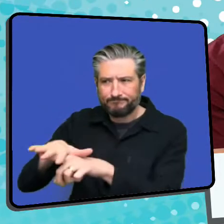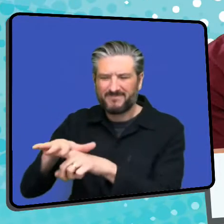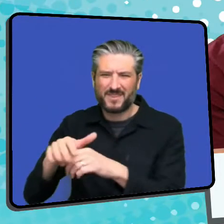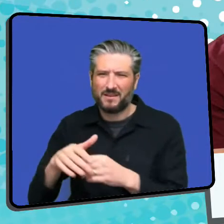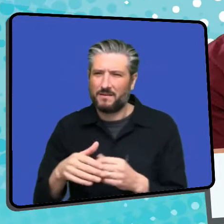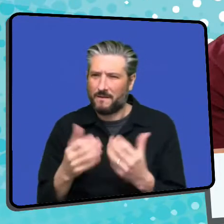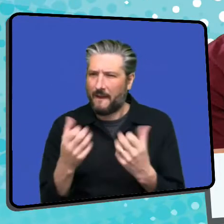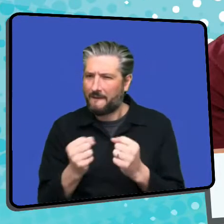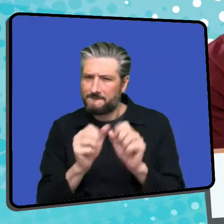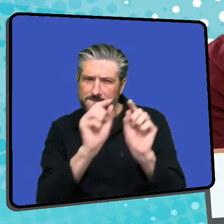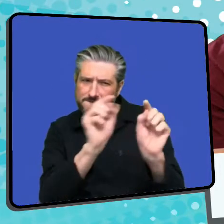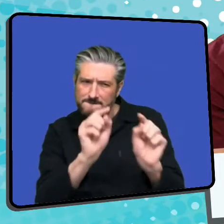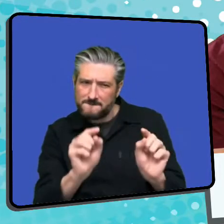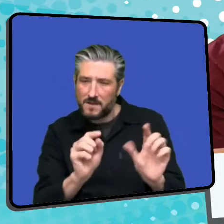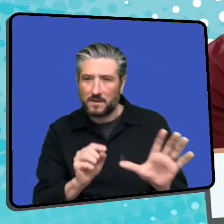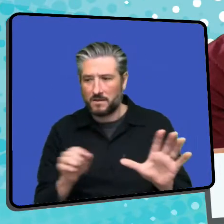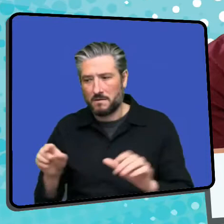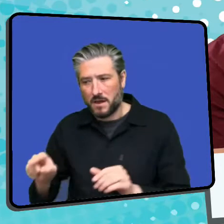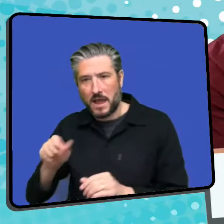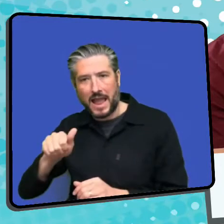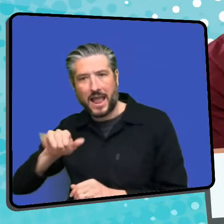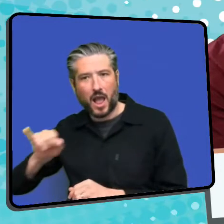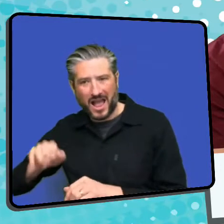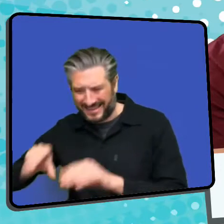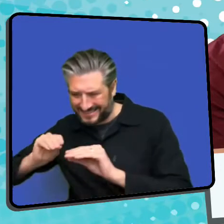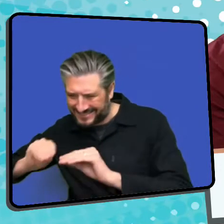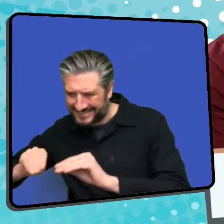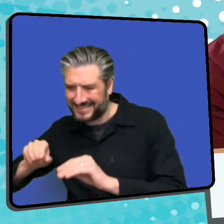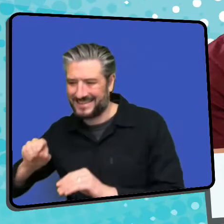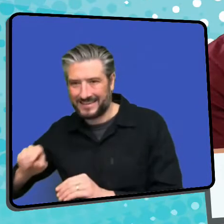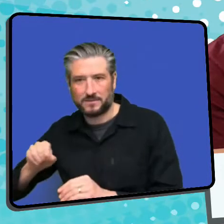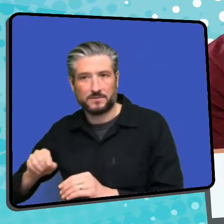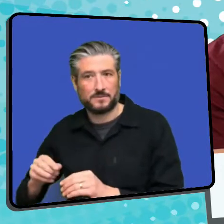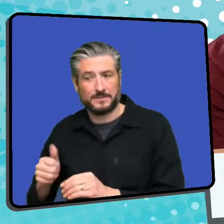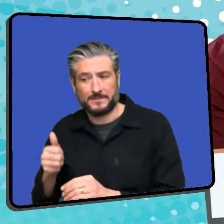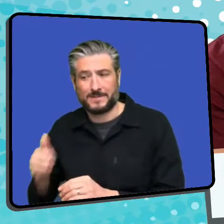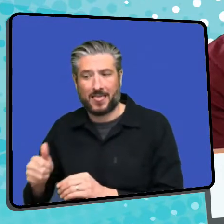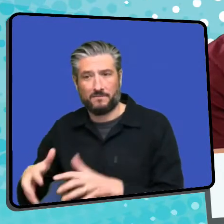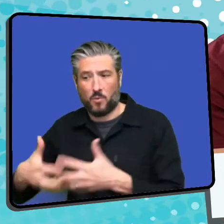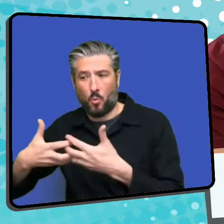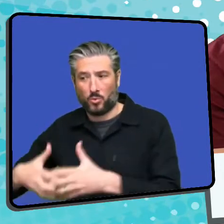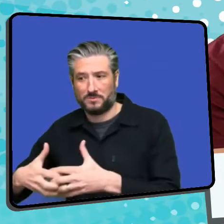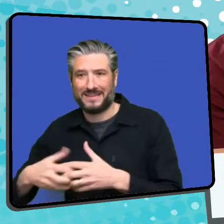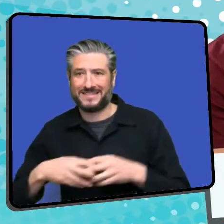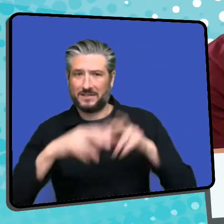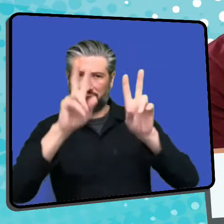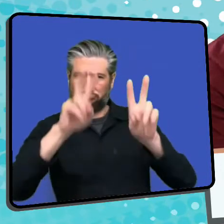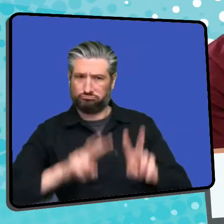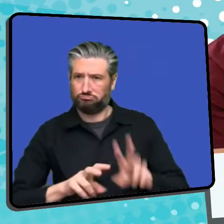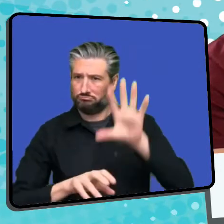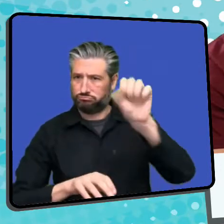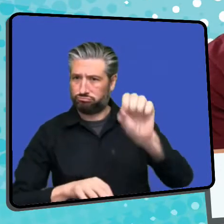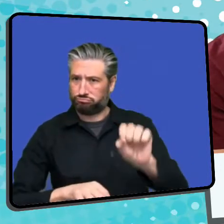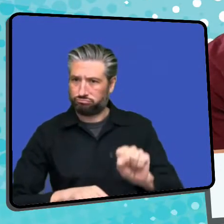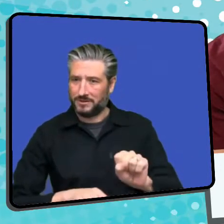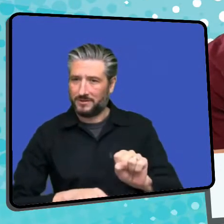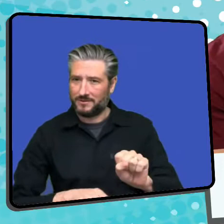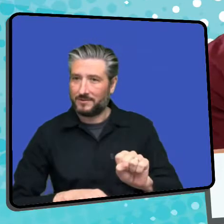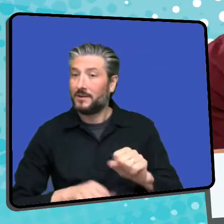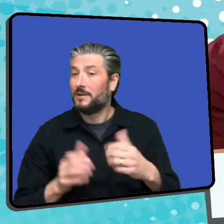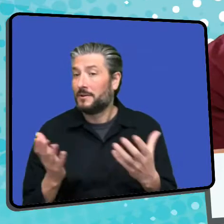techniques to automatically detect this kind of deceptive opinion spam by applying NLP, just by all